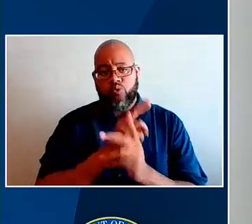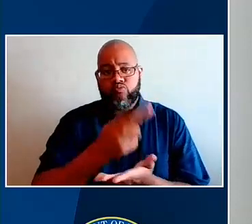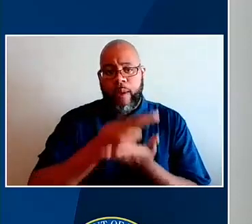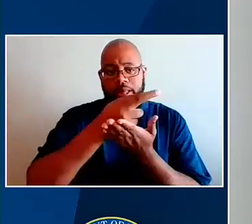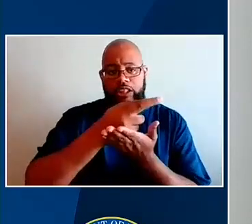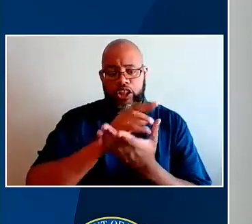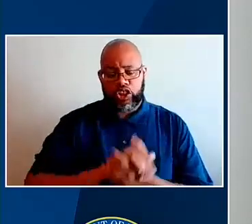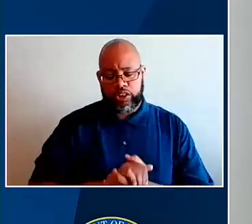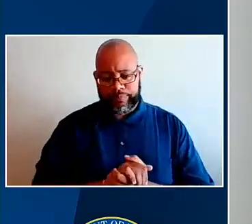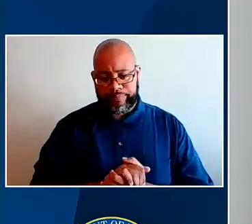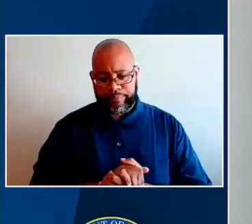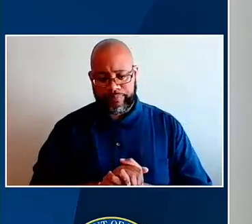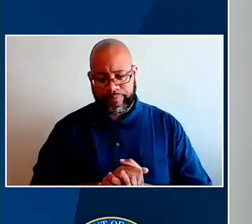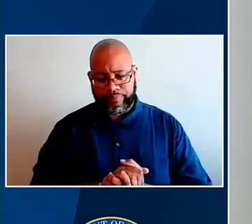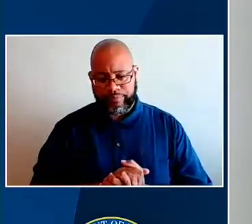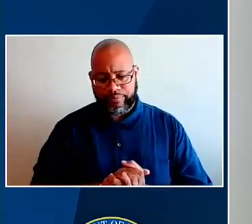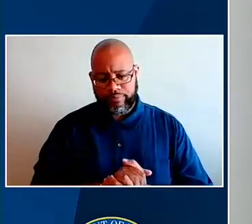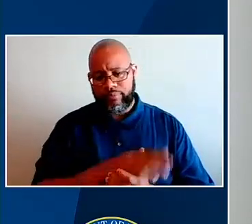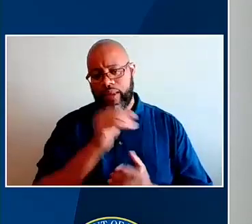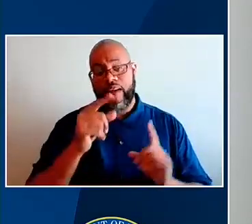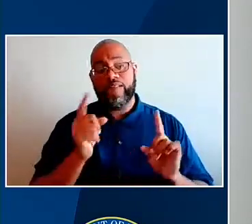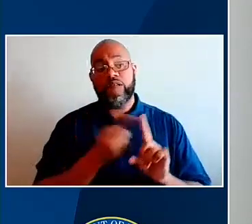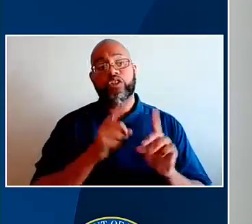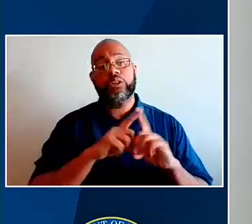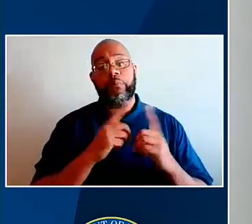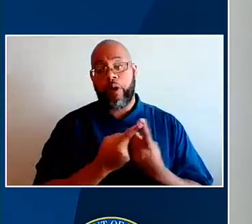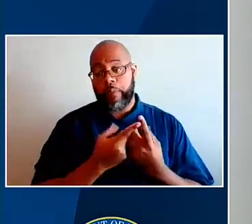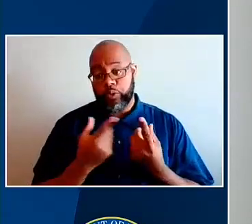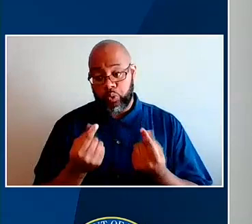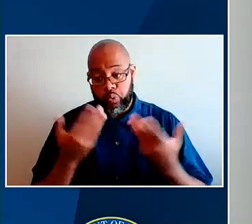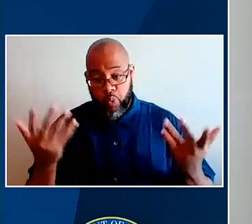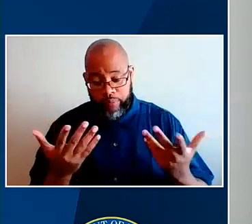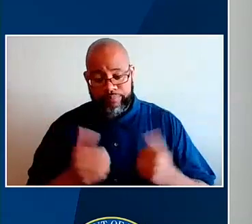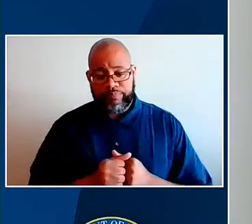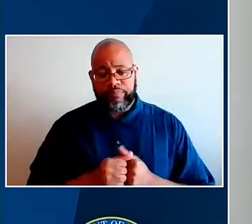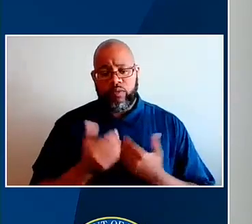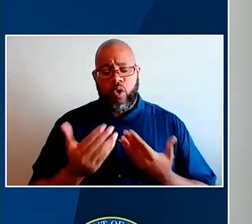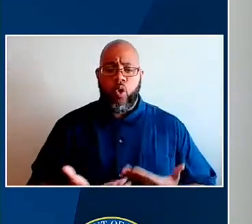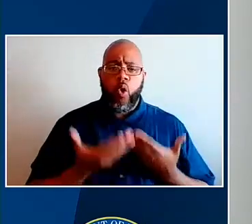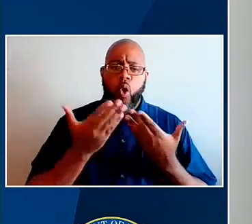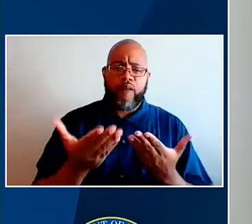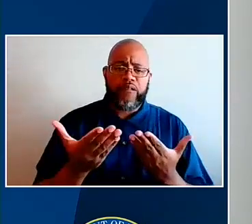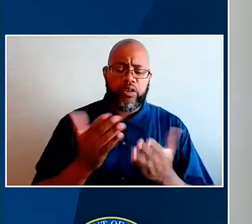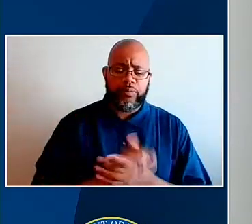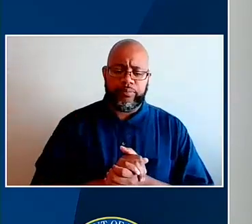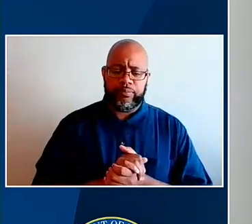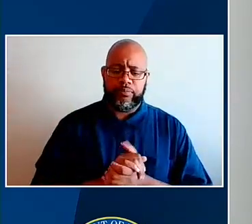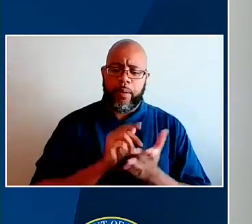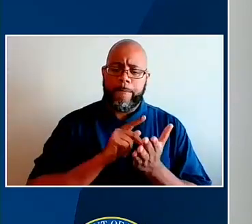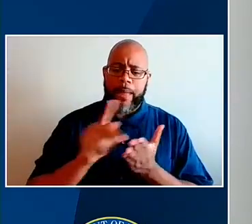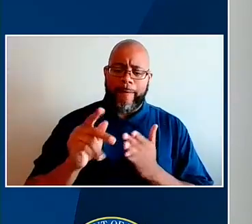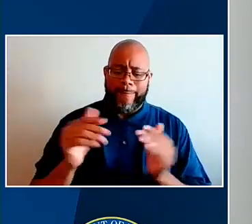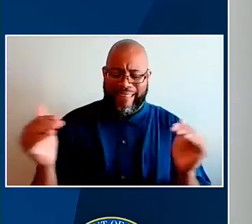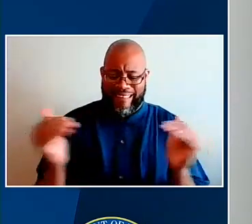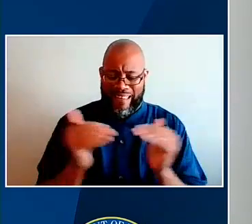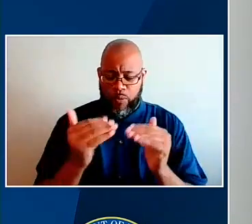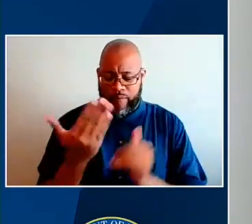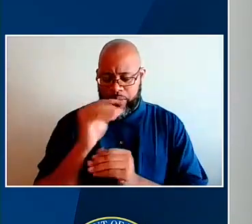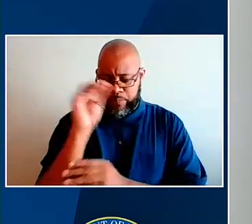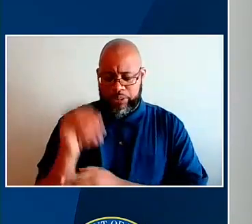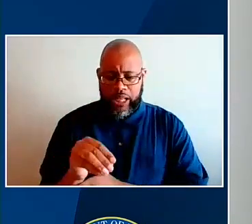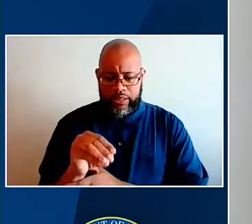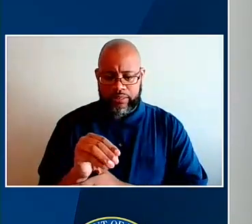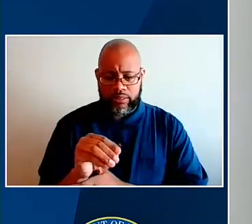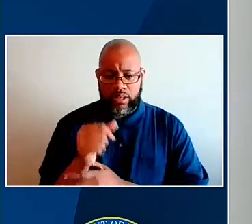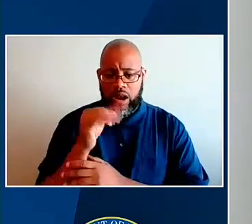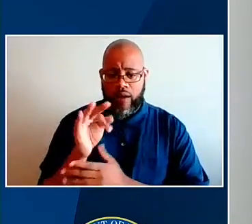rehabilitations. The first thing the department does is offer a payment equal to 15% of